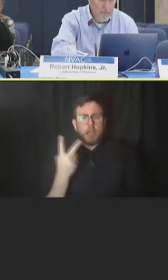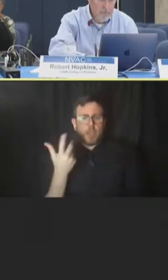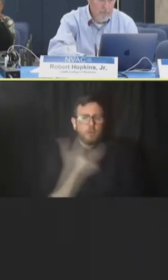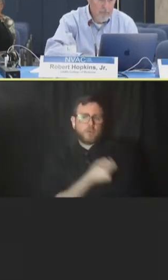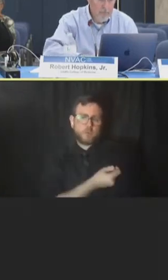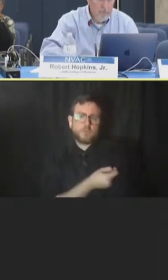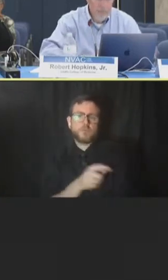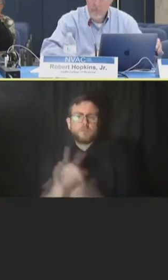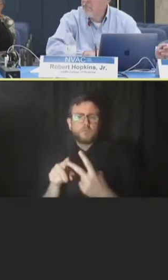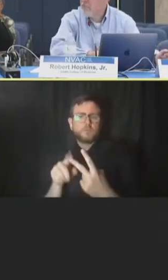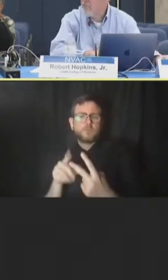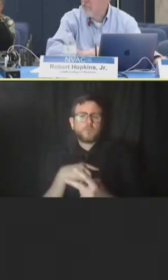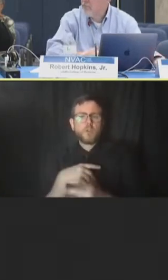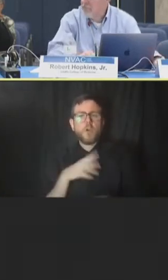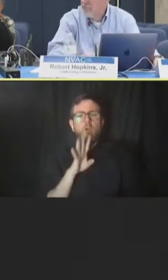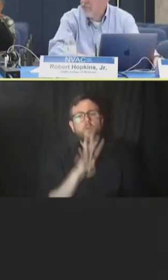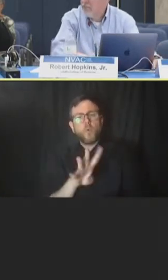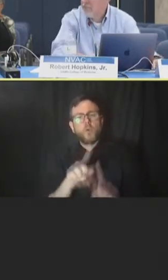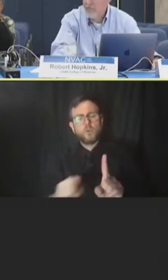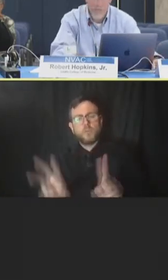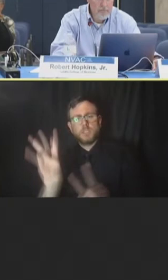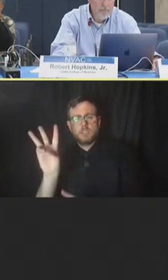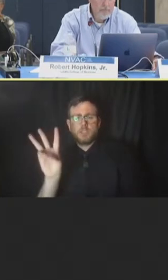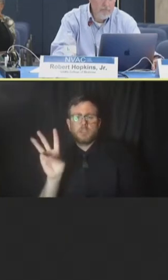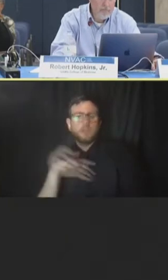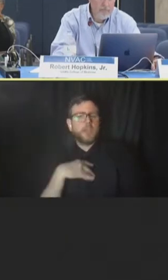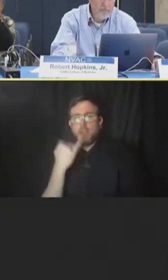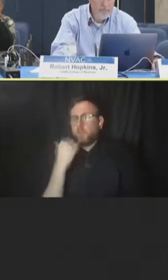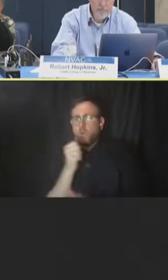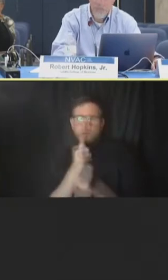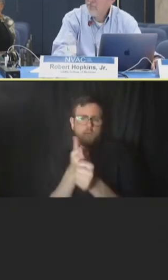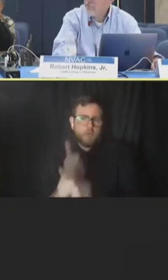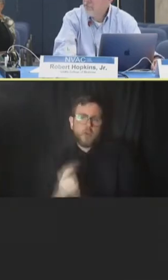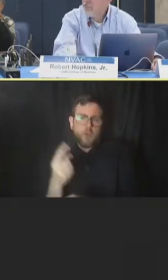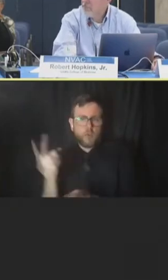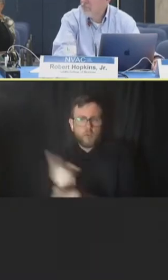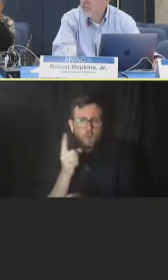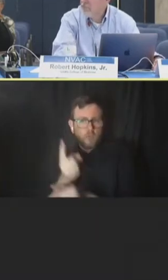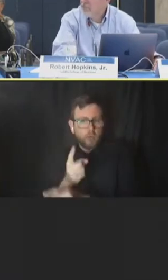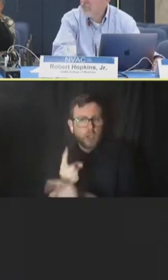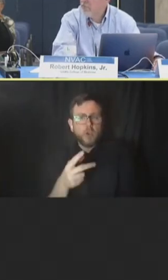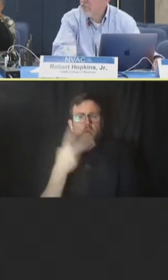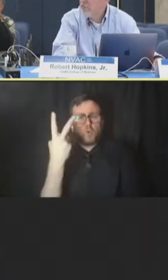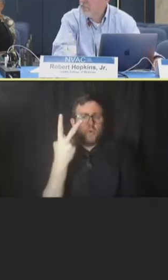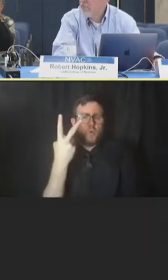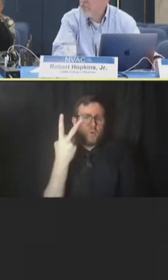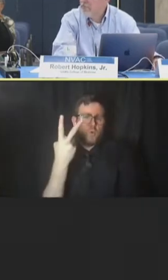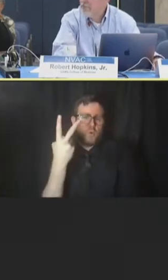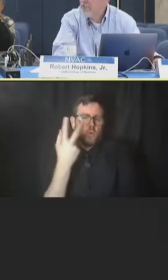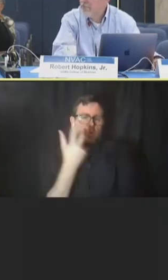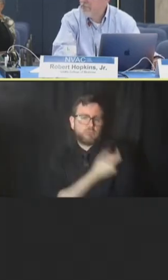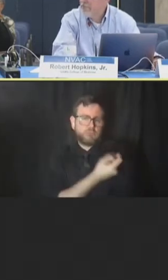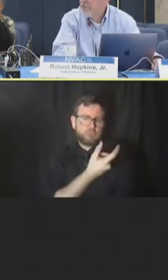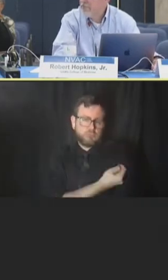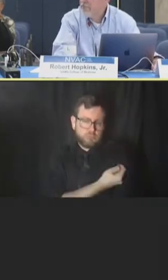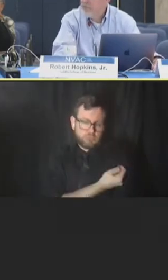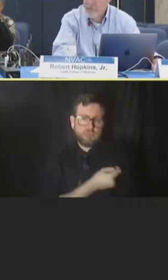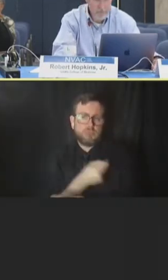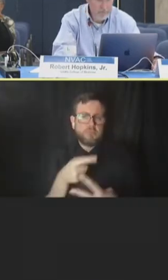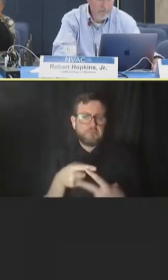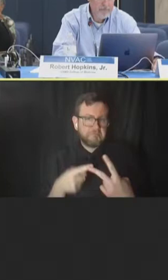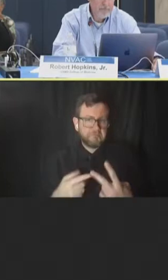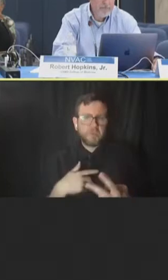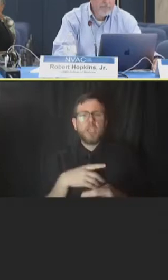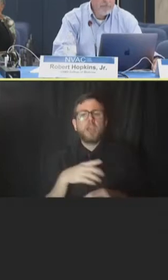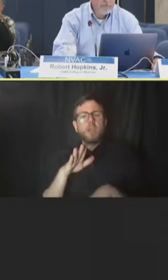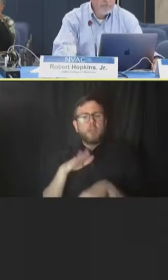if it's not being administered according to the conventional 2-dose regimen, it can be given a minimum